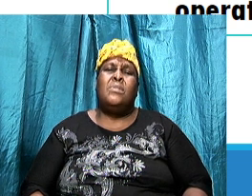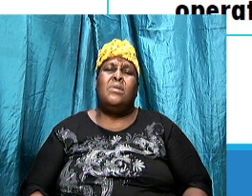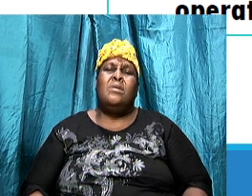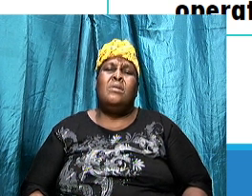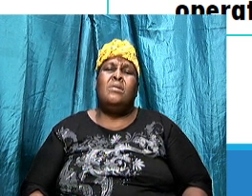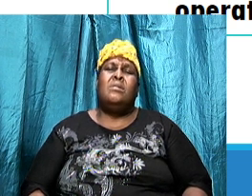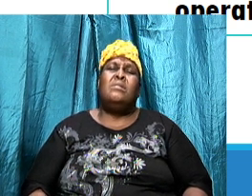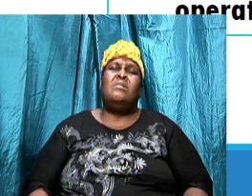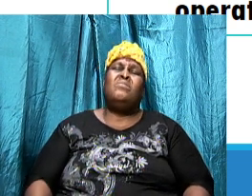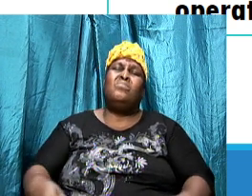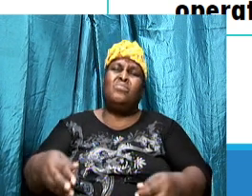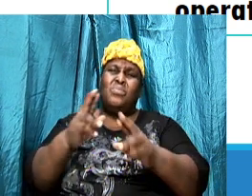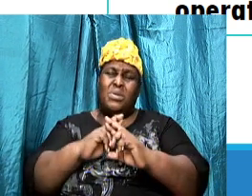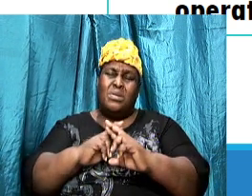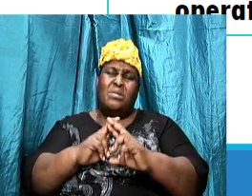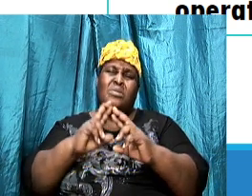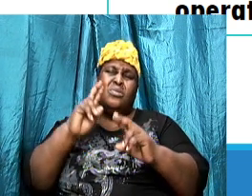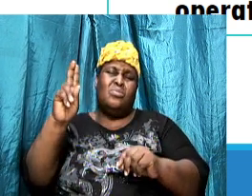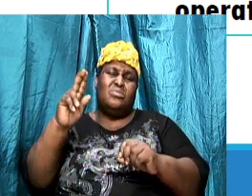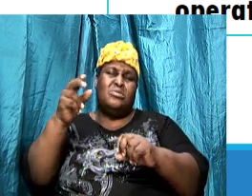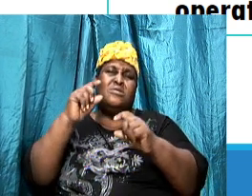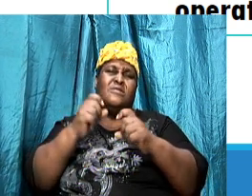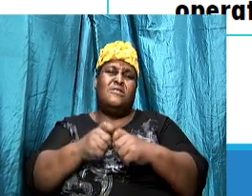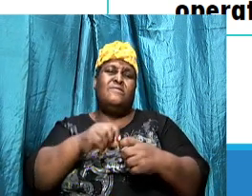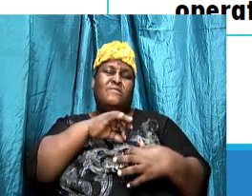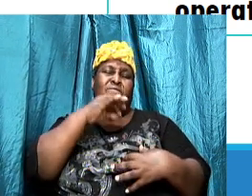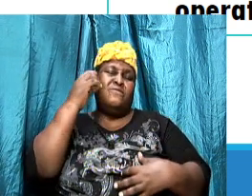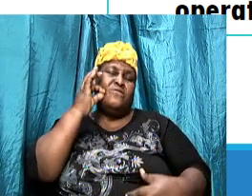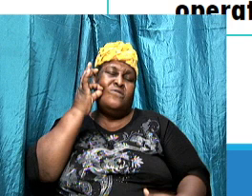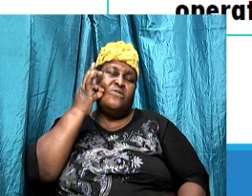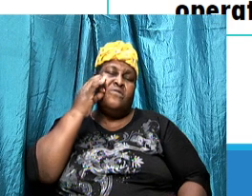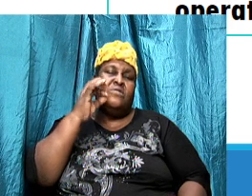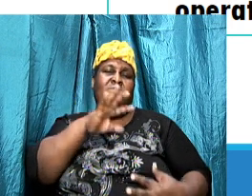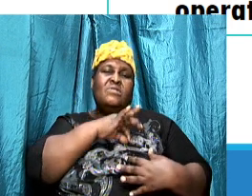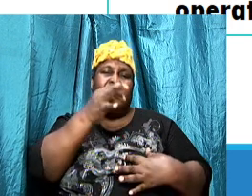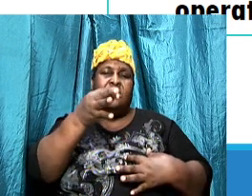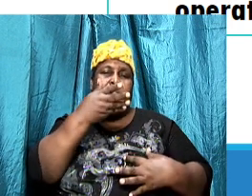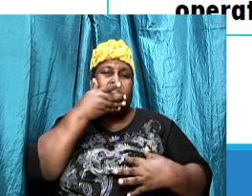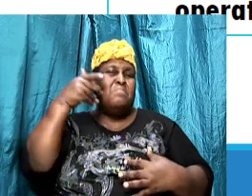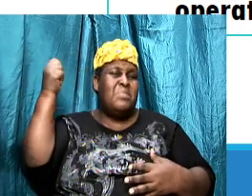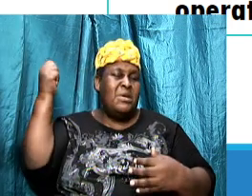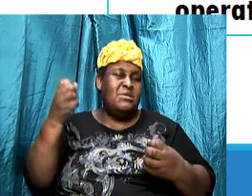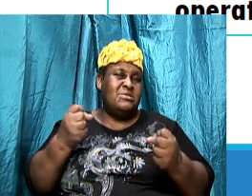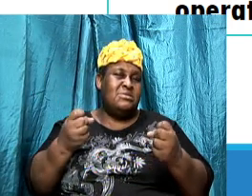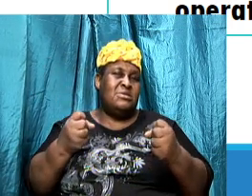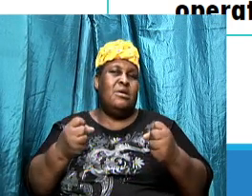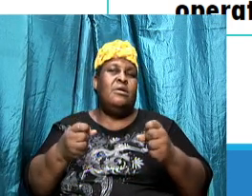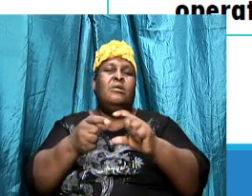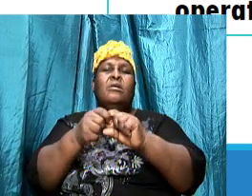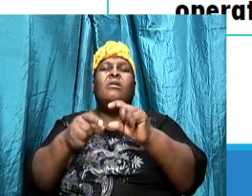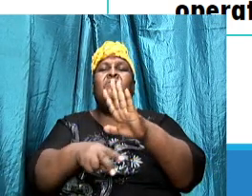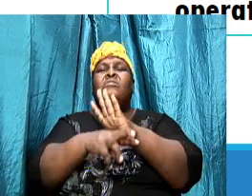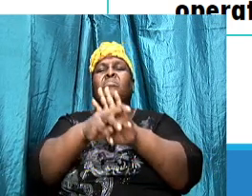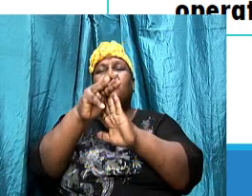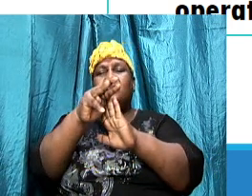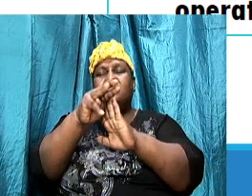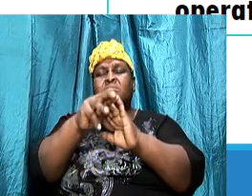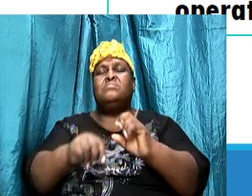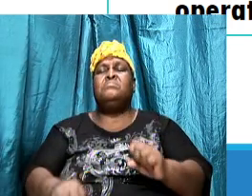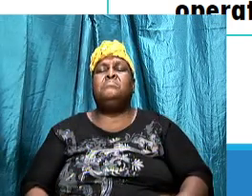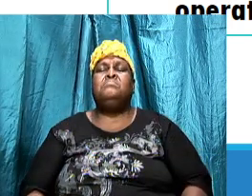obtaining the fruit of the Spirit is a better sign of maturity.